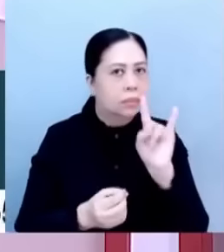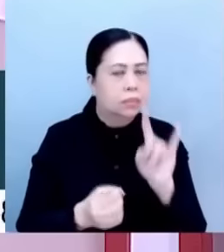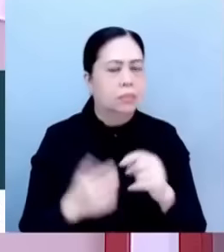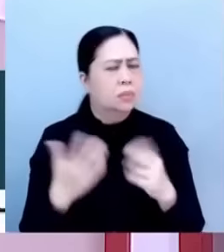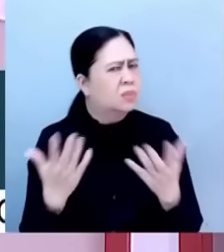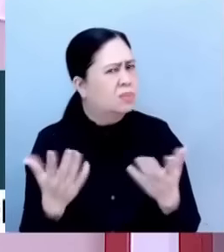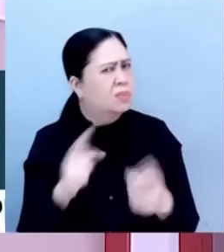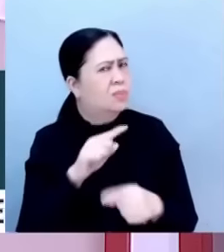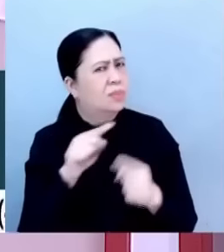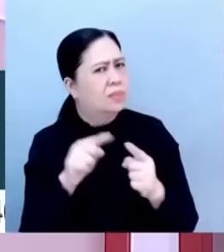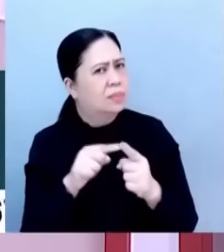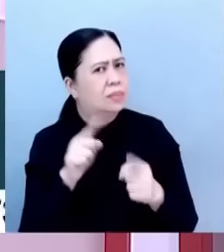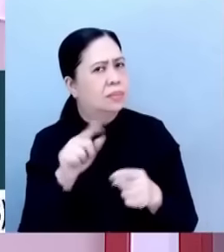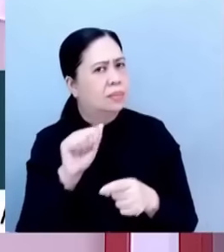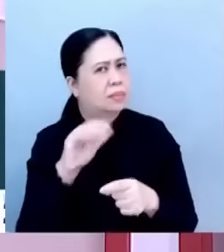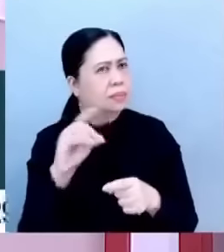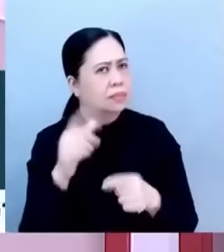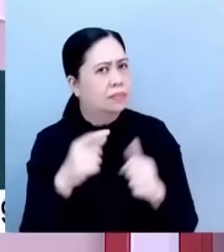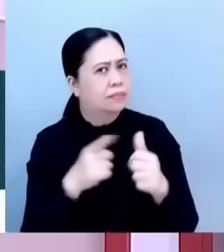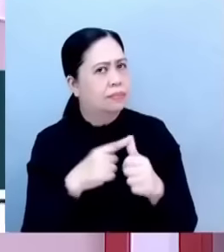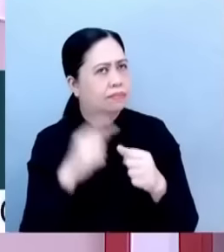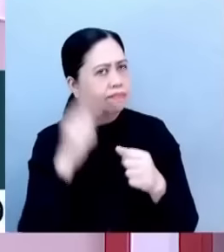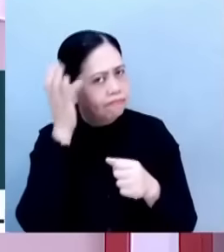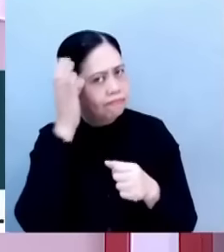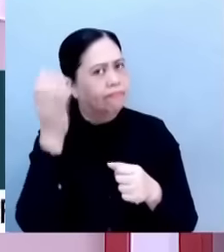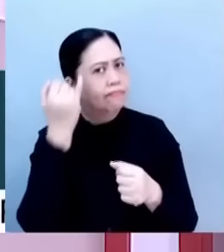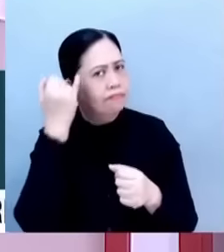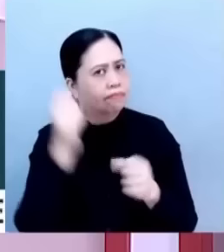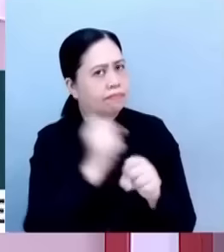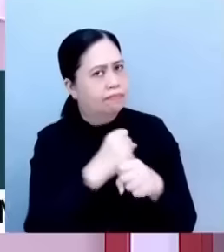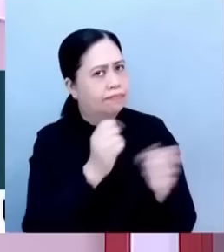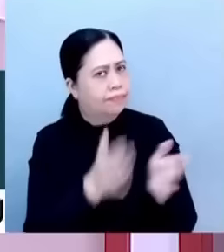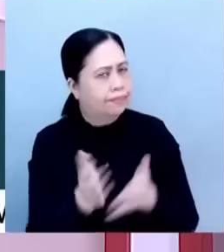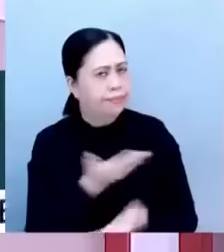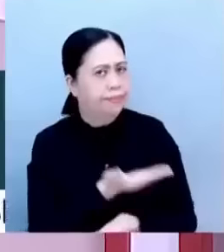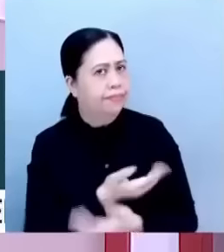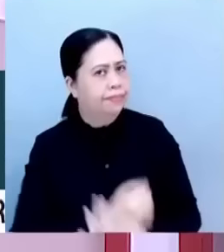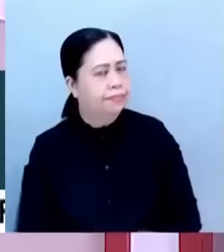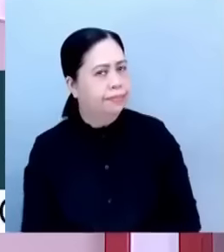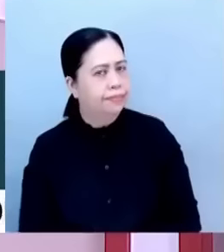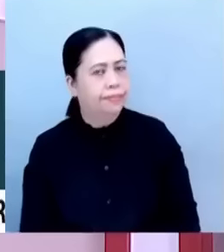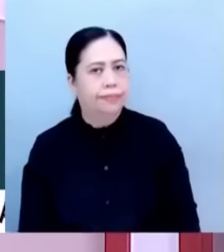was the ad first conceptualized?